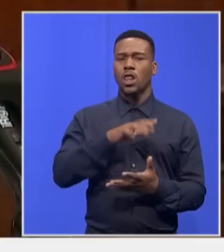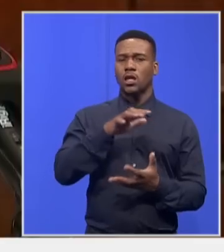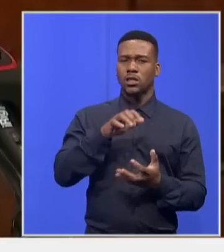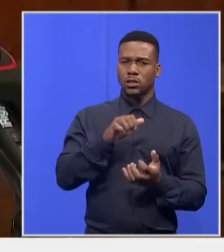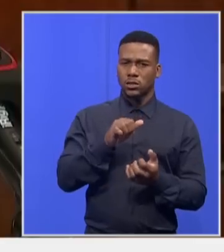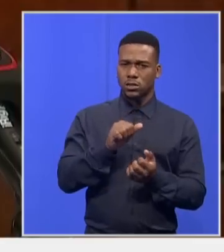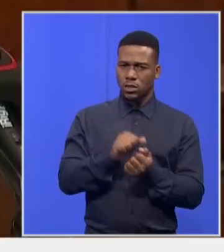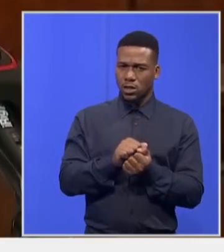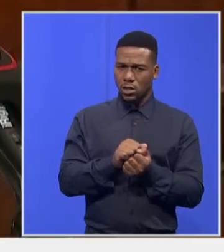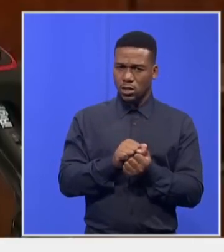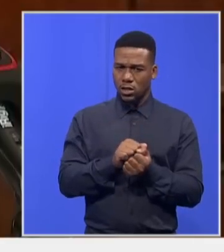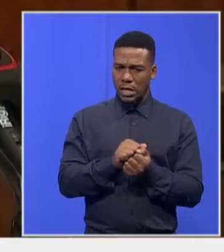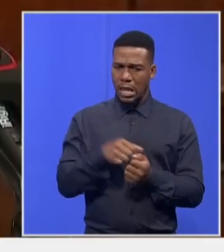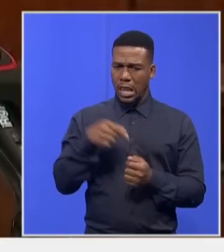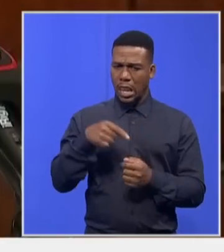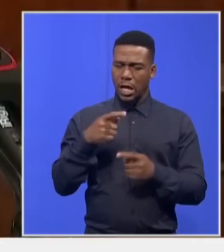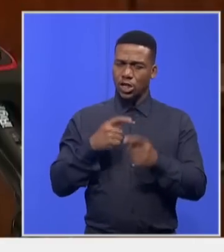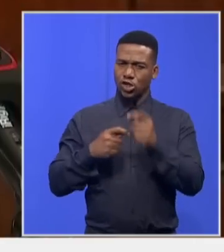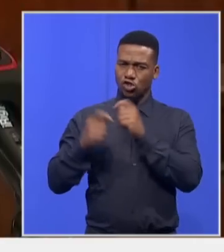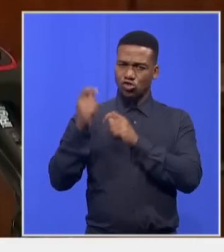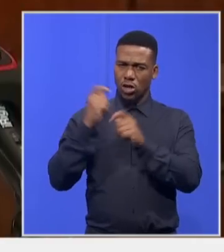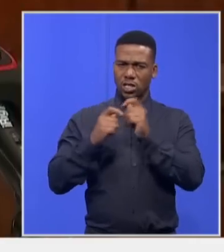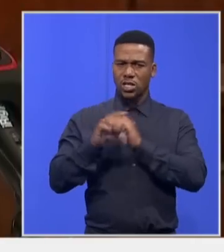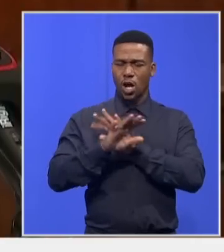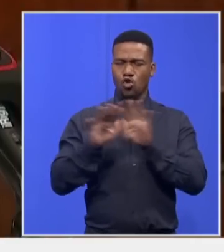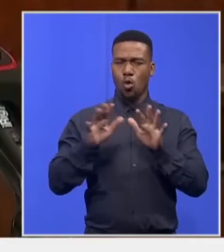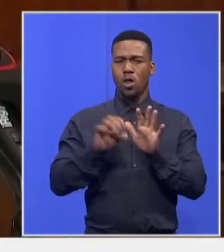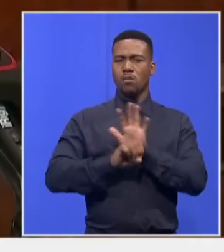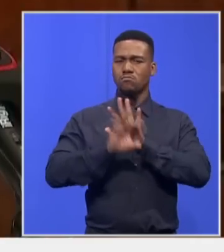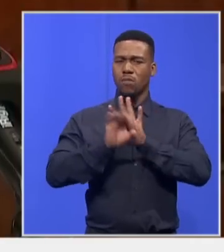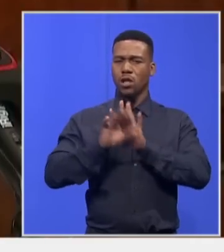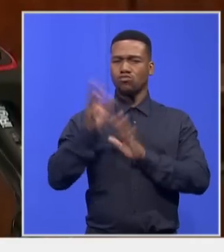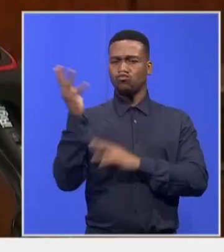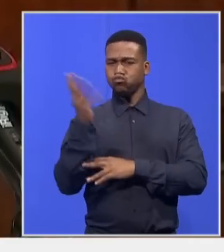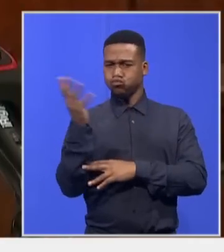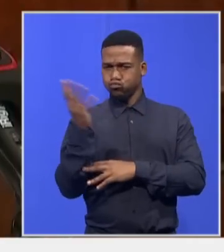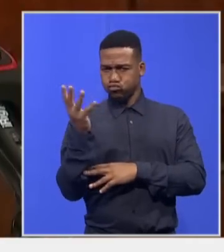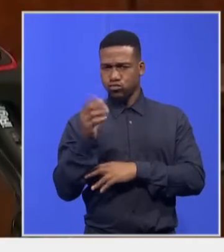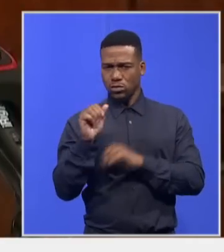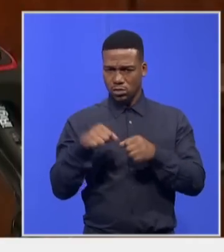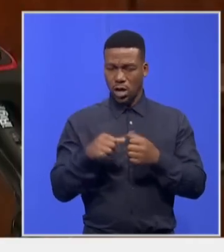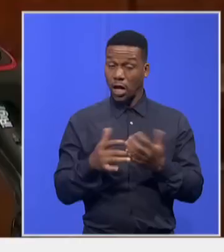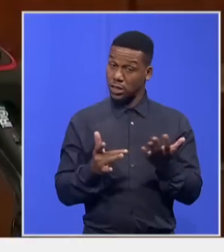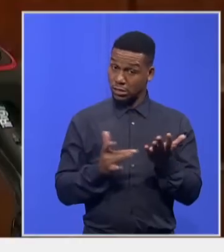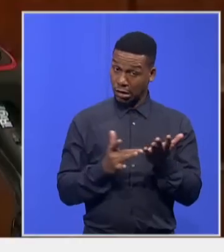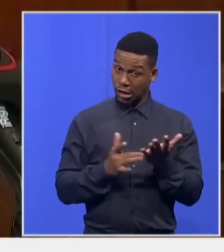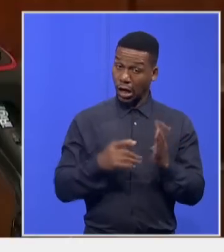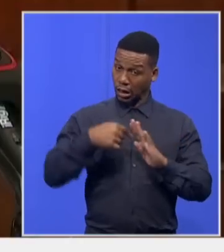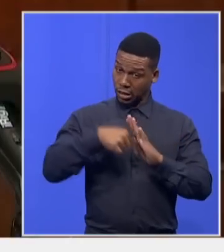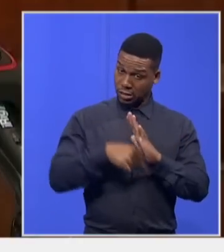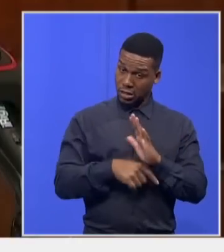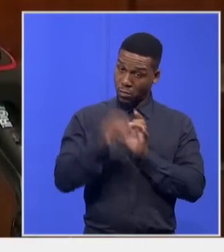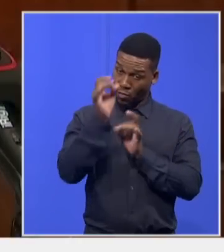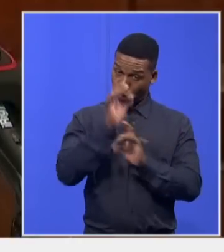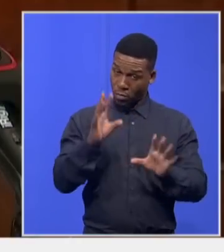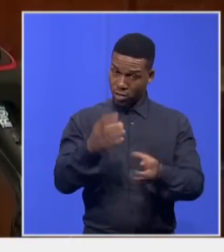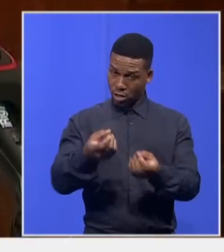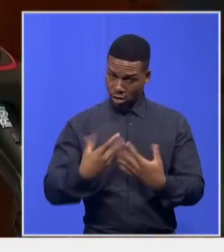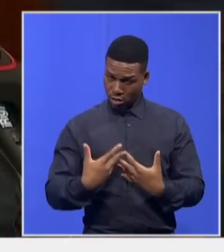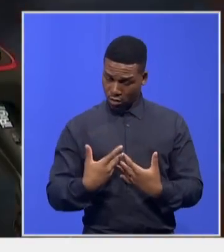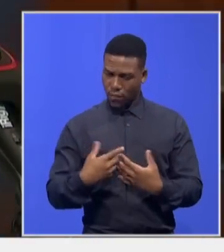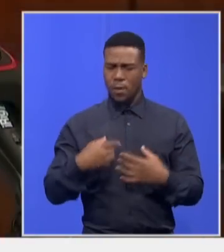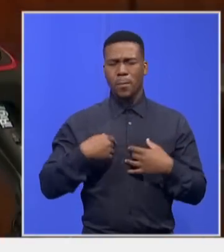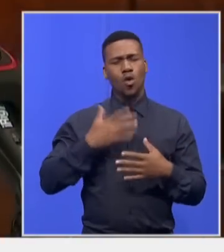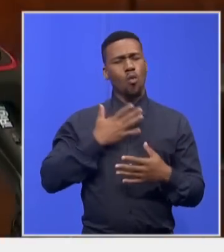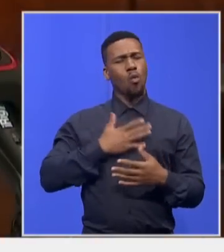not a traditional press briefing, and it was very technical. But I wanted to